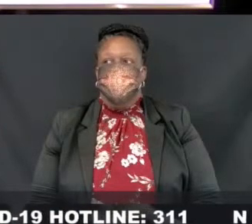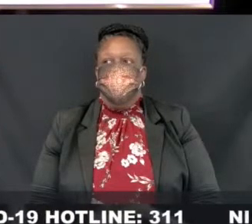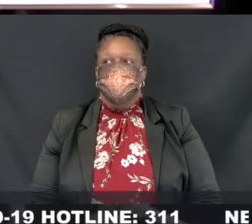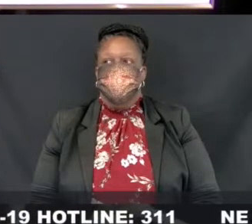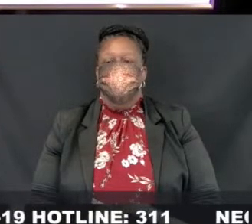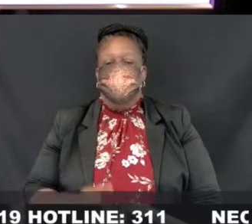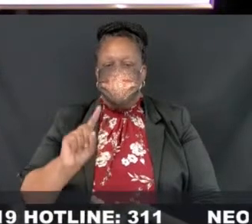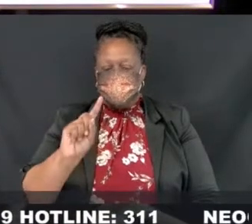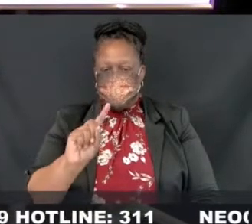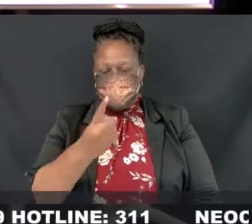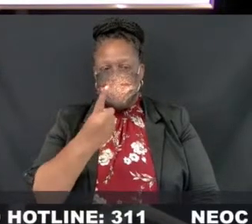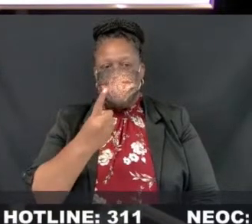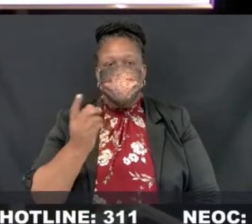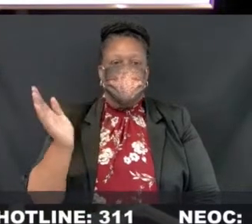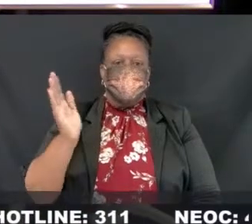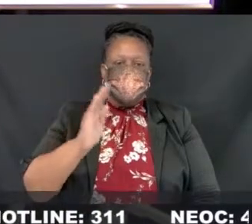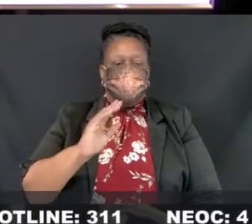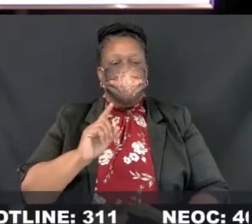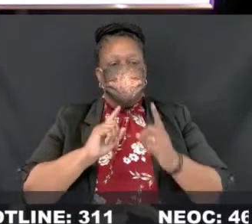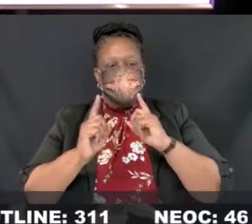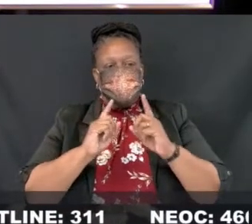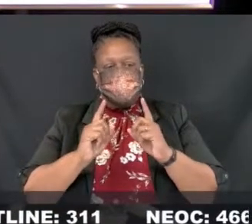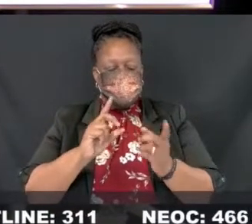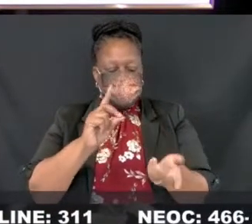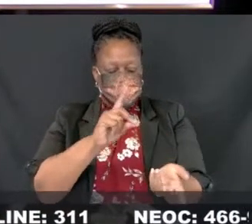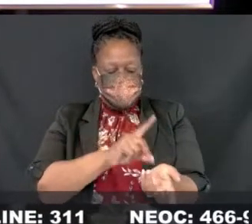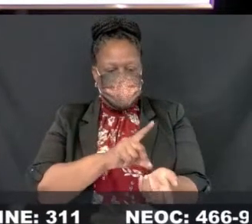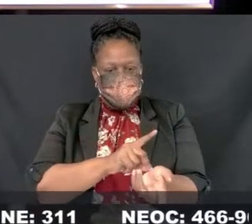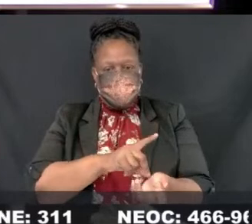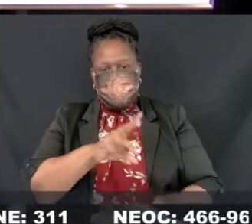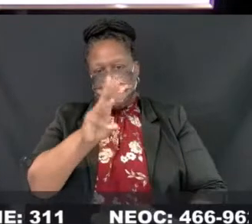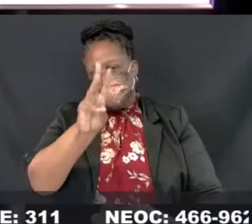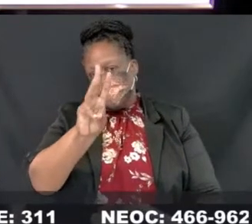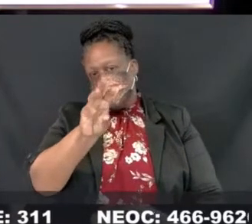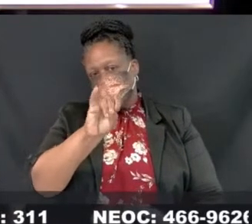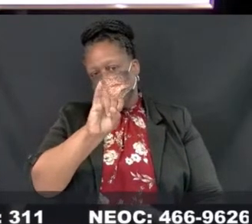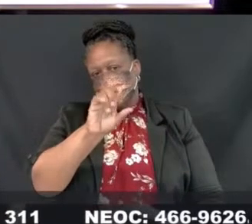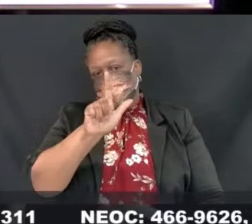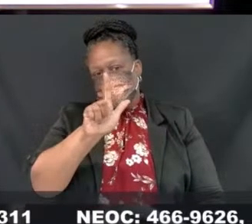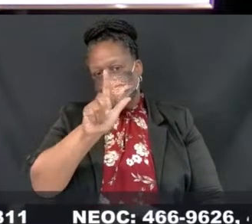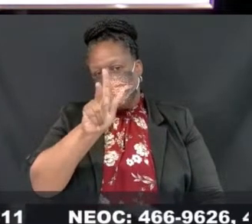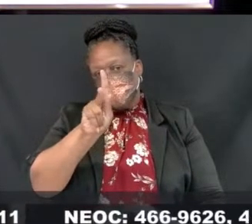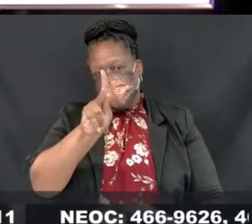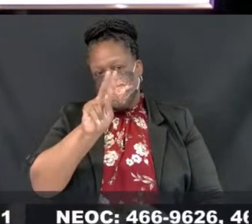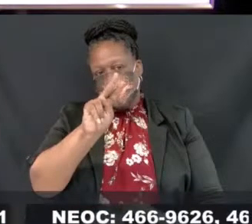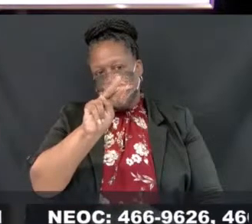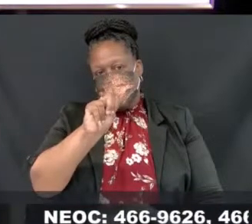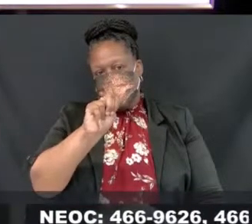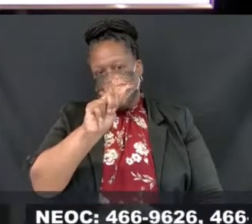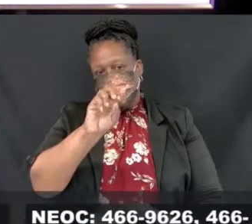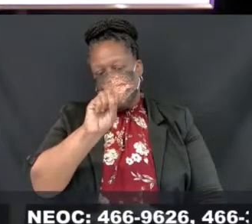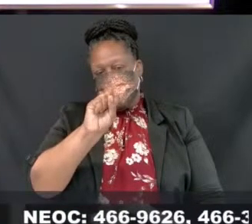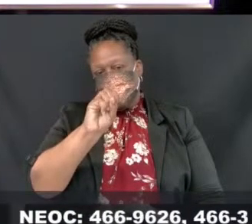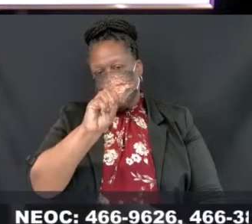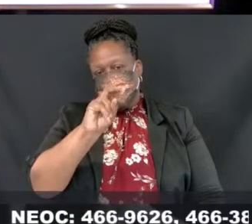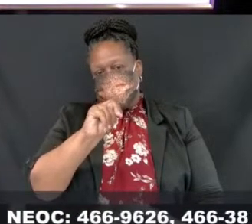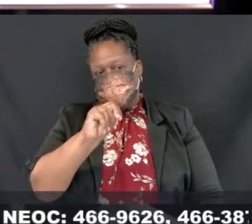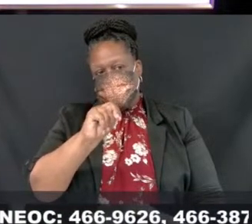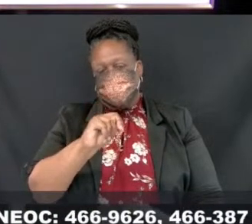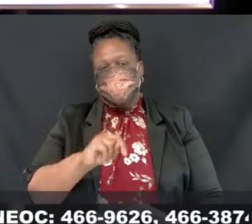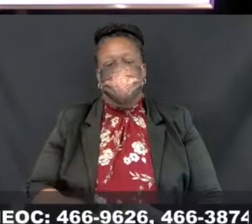I want to invite first to the podium Dr. Cameron Wilkinson, who is the Medical Chief of